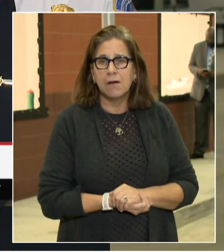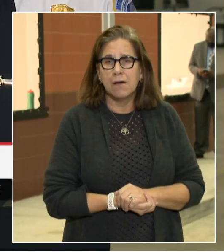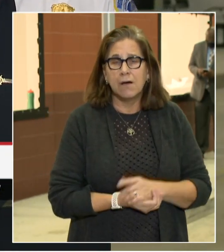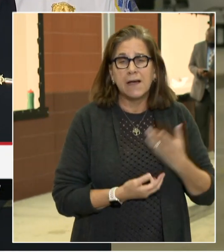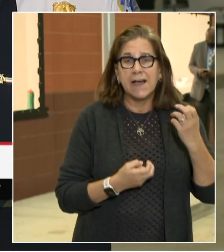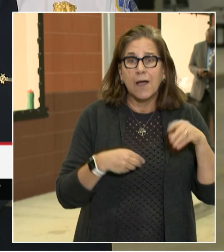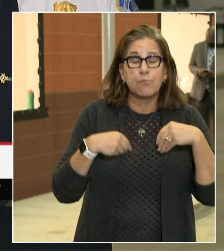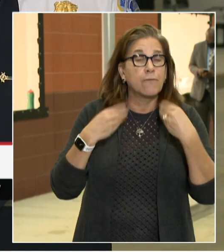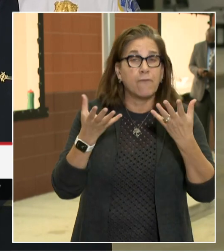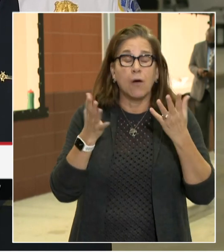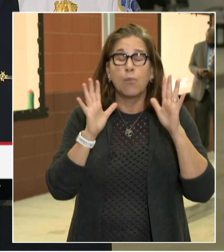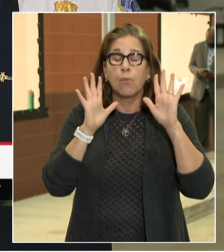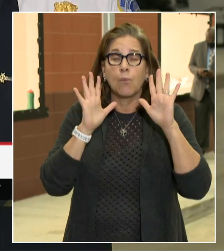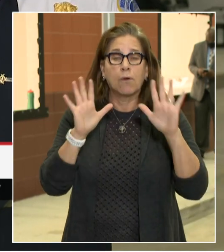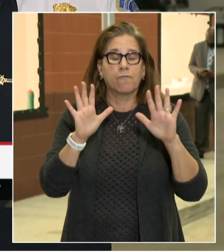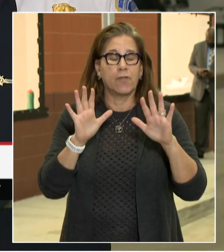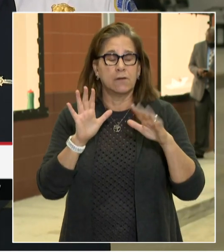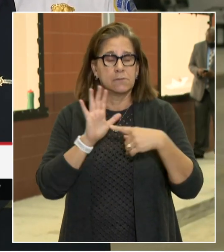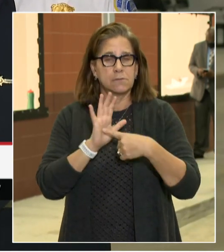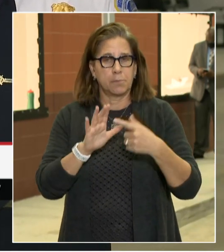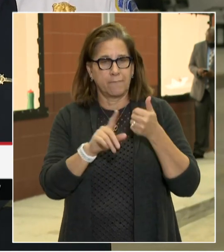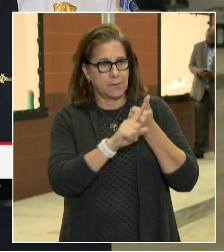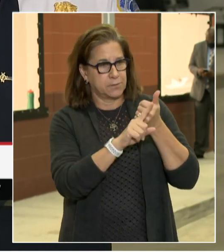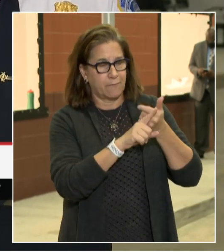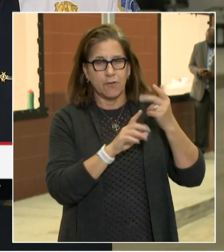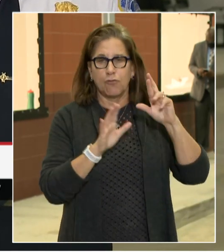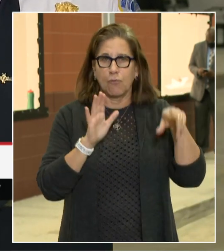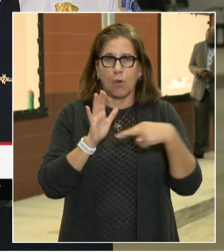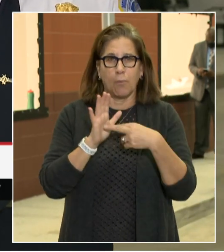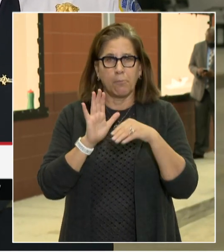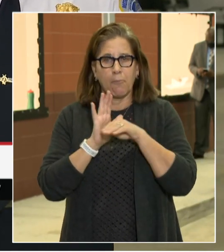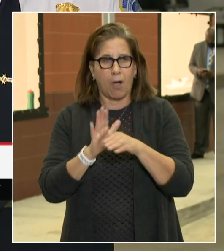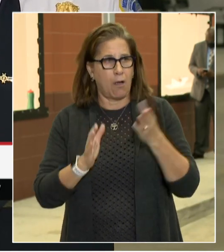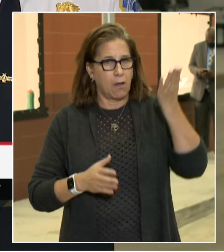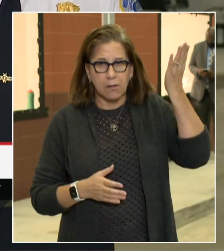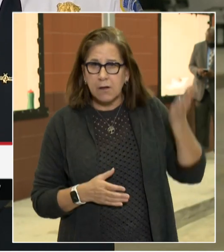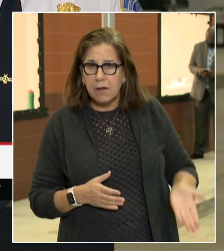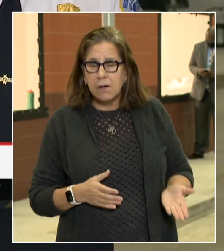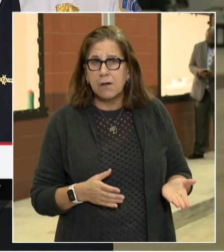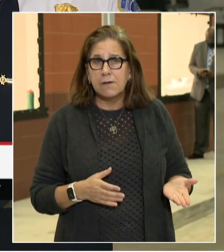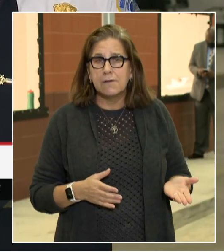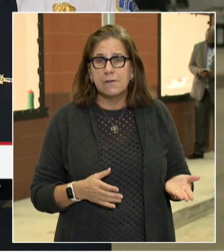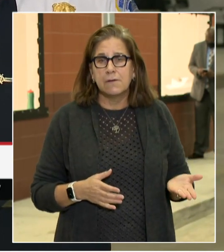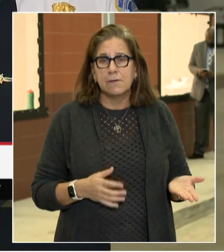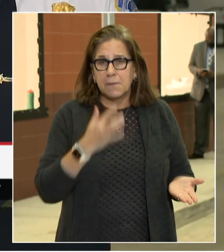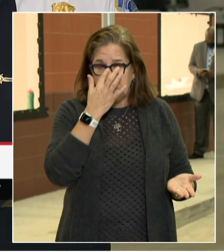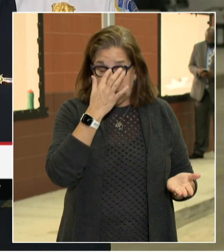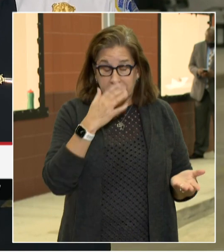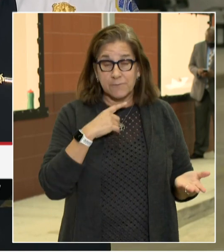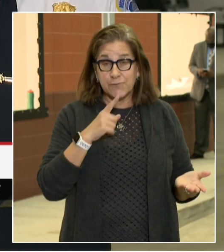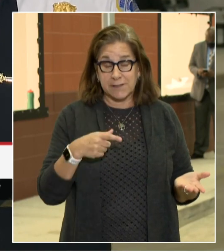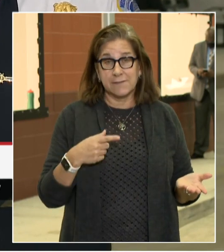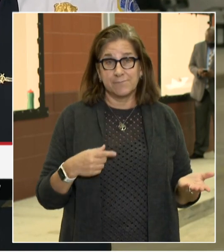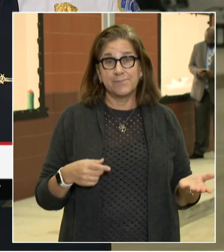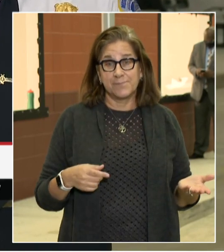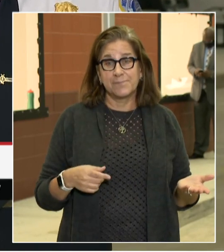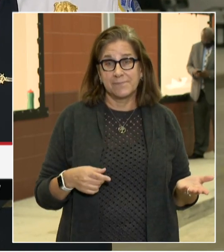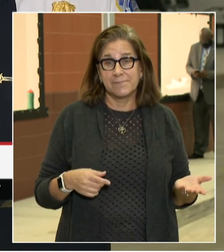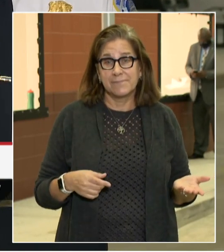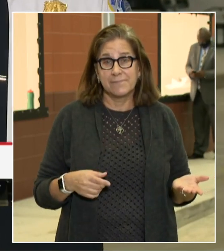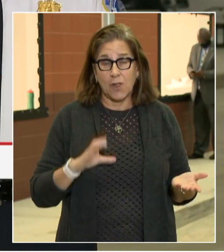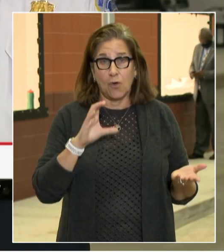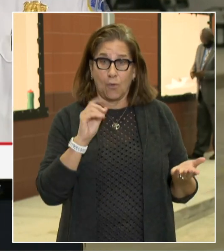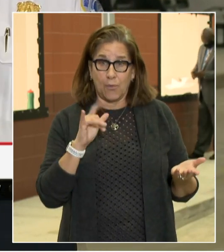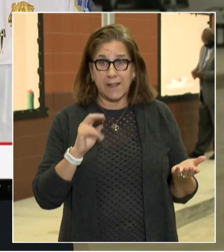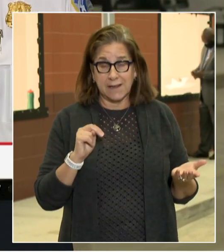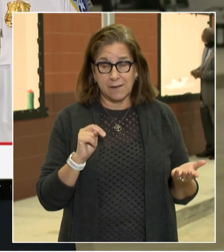frequently we talk about, and we've heard a lot, that the general was 84 years old. And the way I see it, and I've always kind of